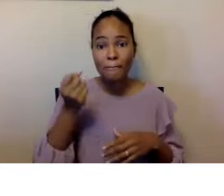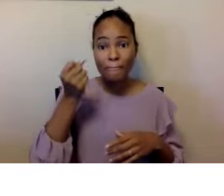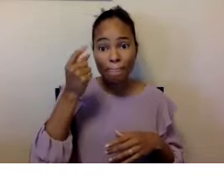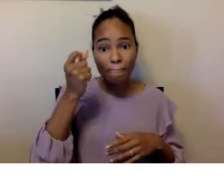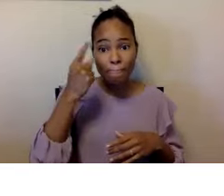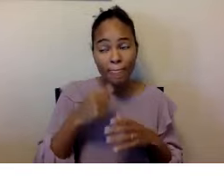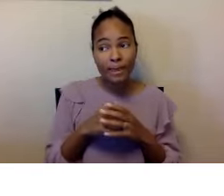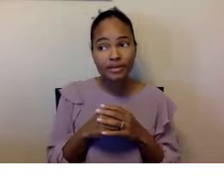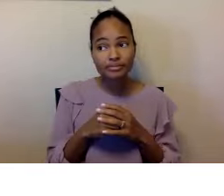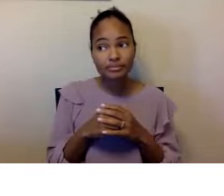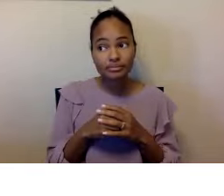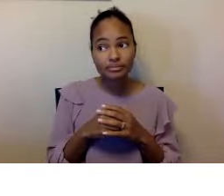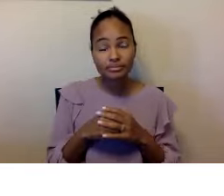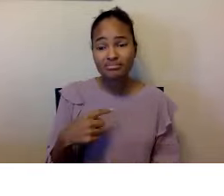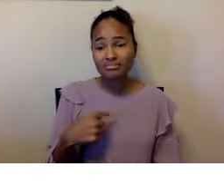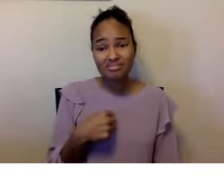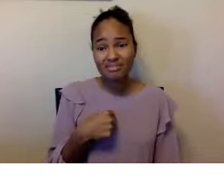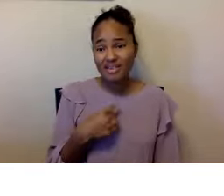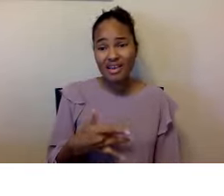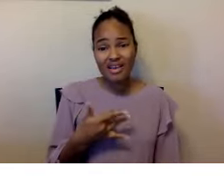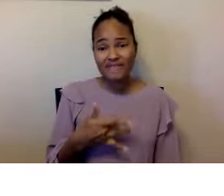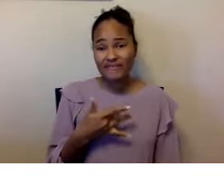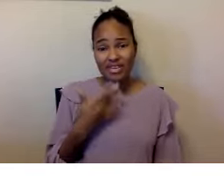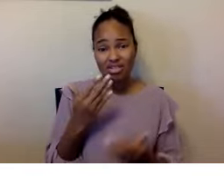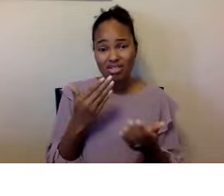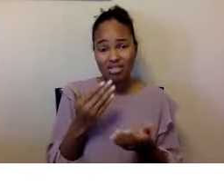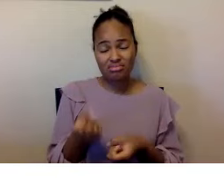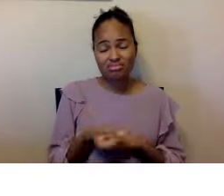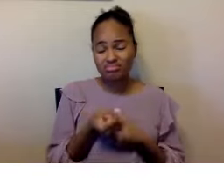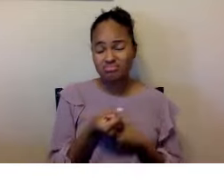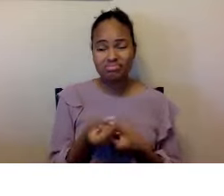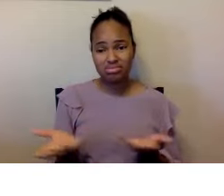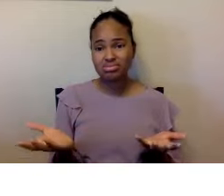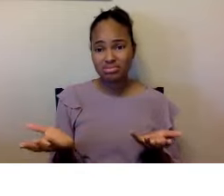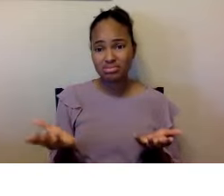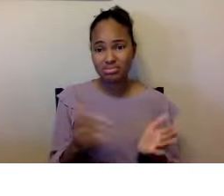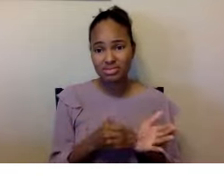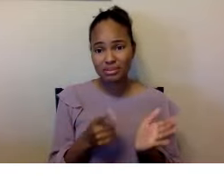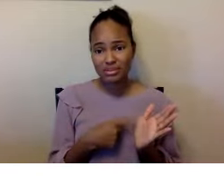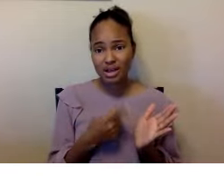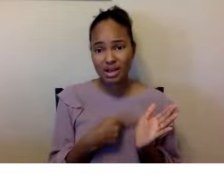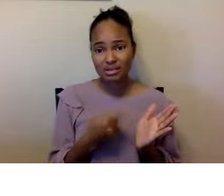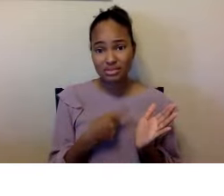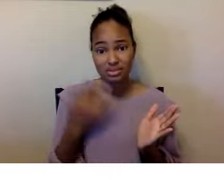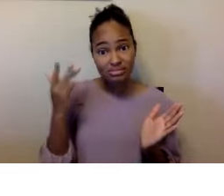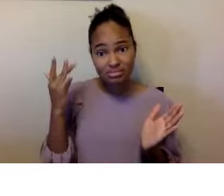I feel burned out at times because